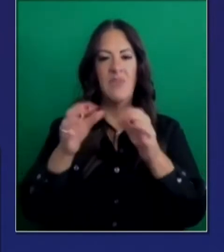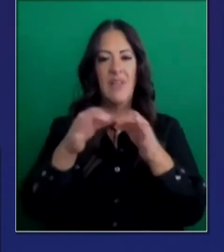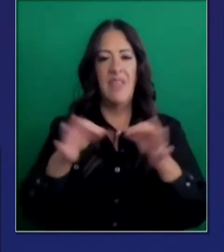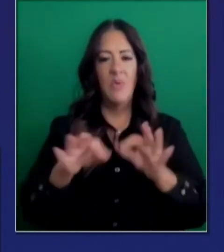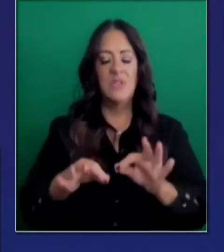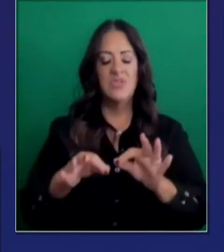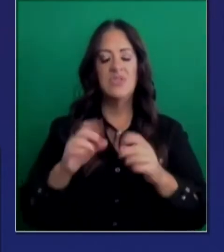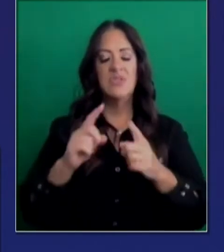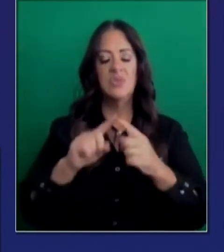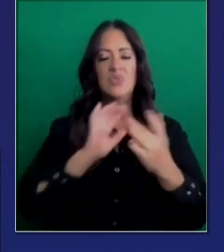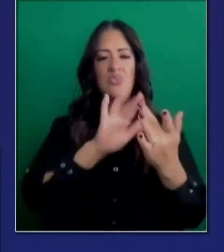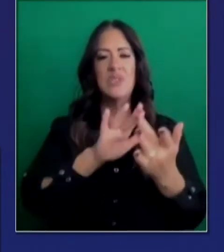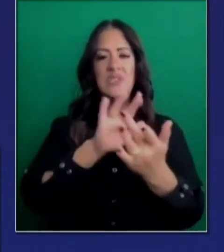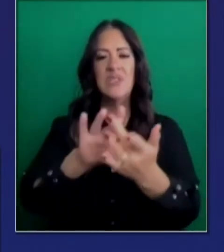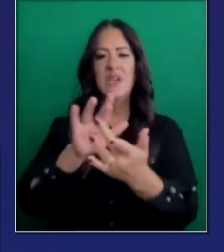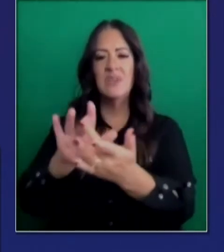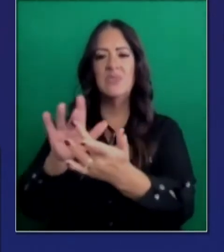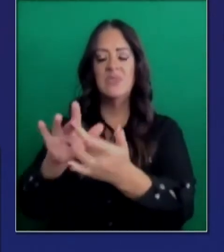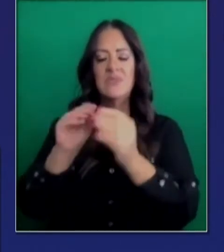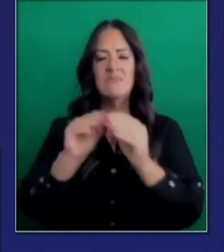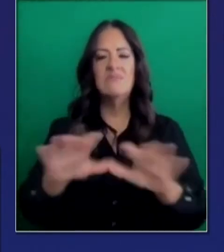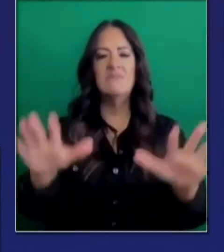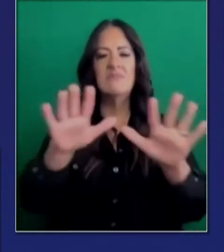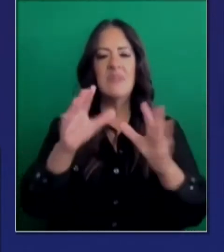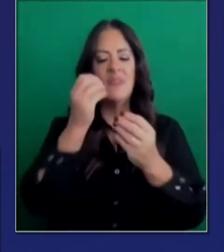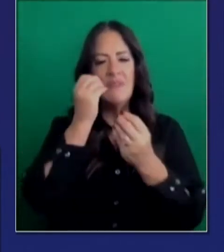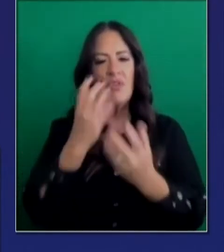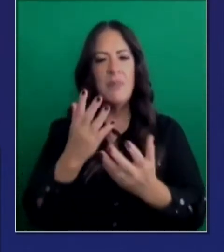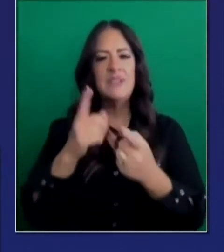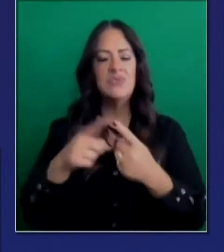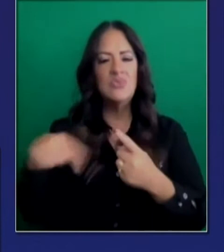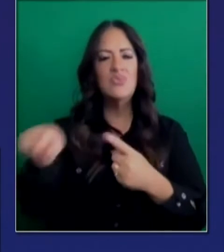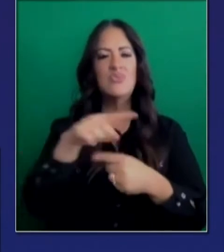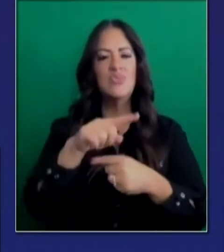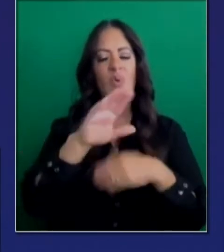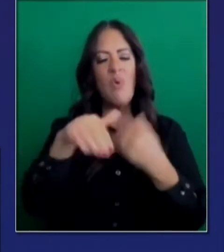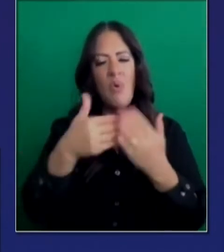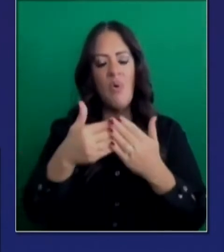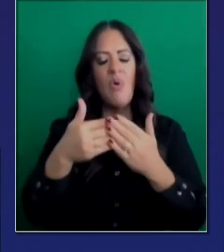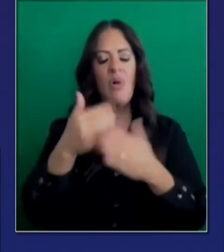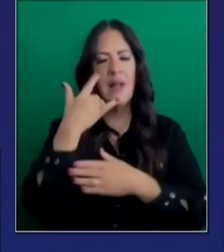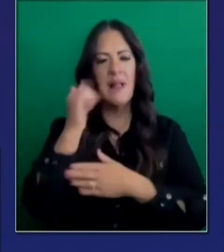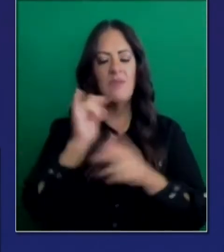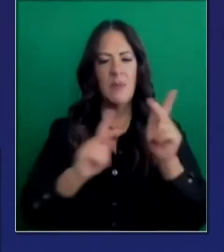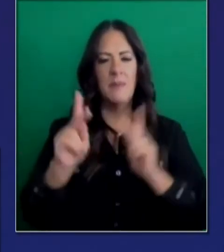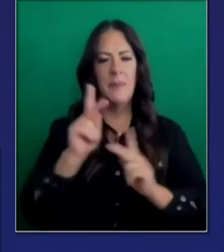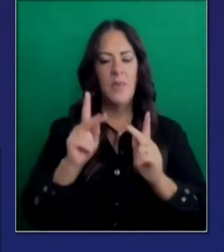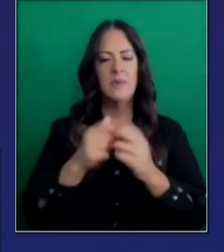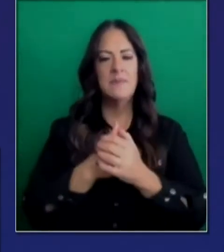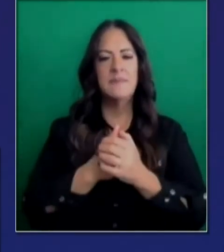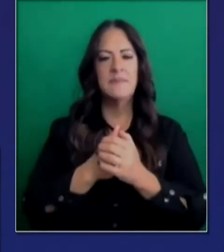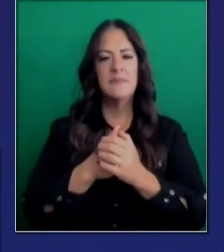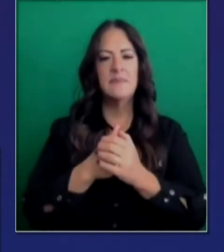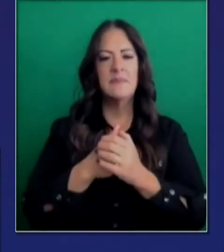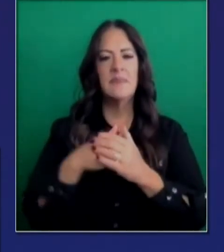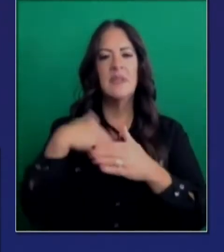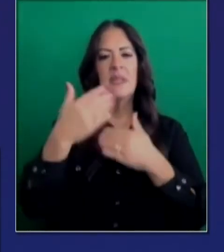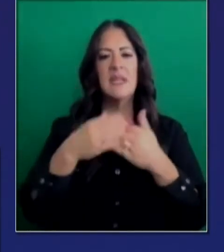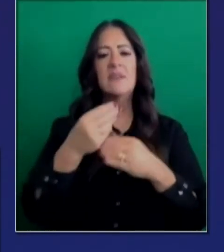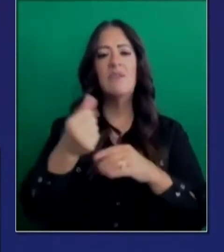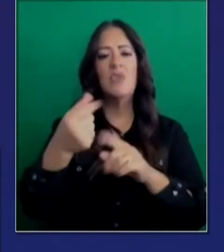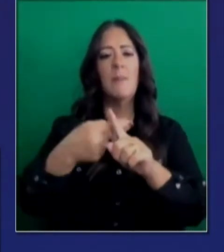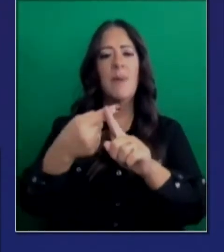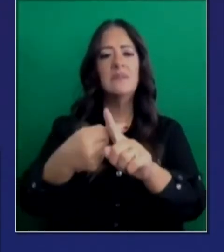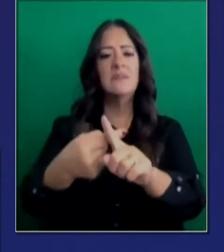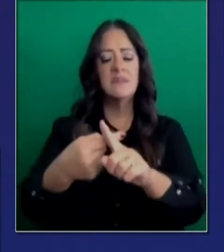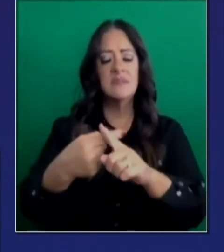space. A lot of the resources that we hope to be investing over the course of the next number of months, we will look to be